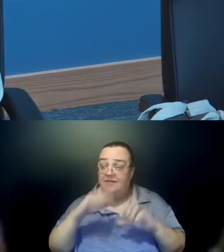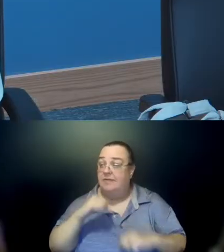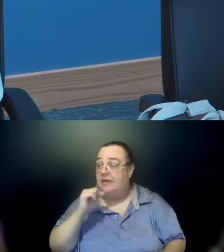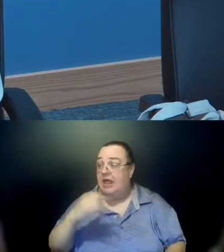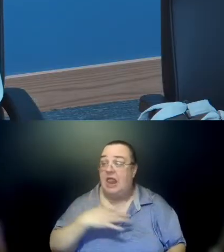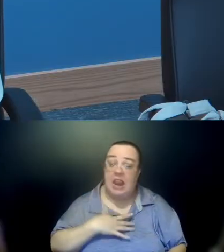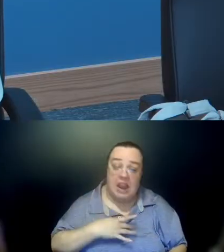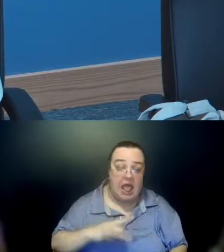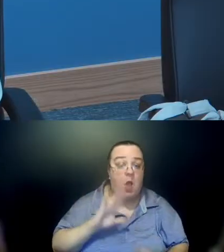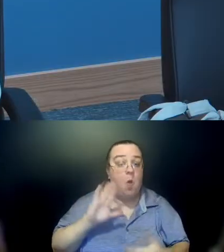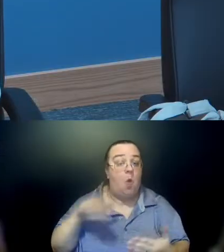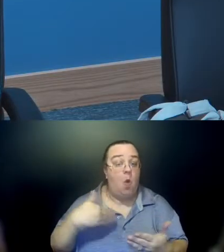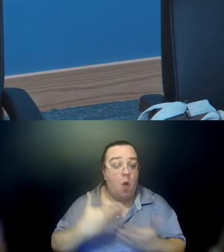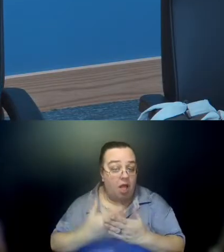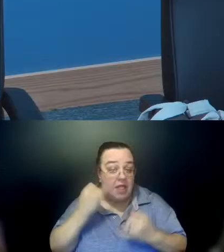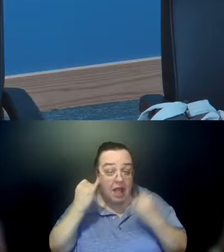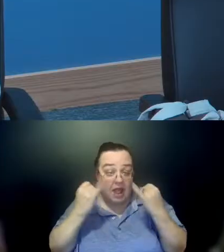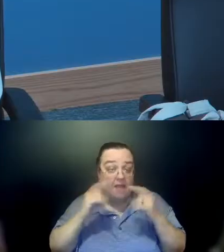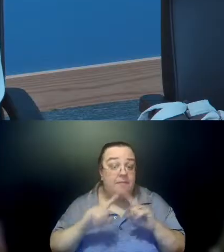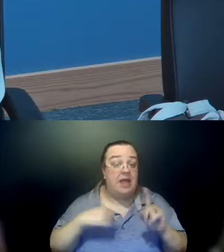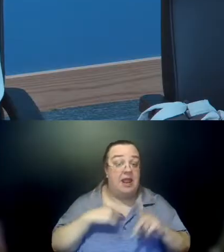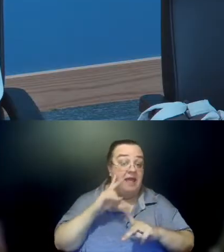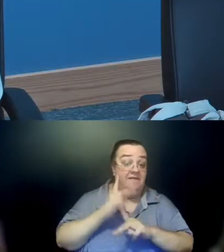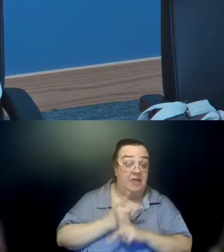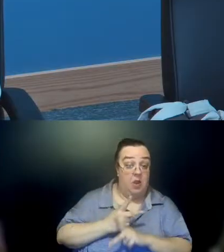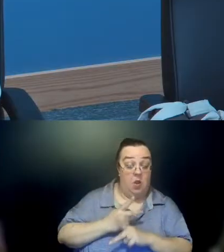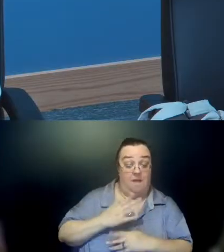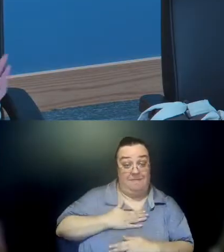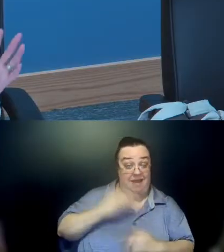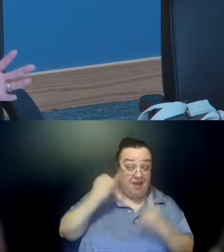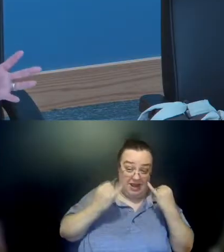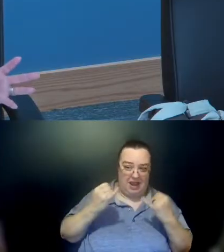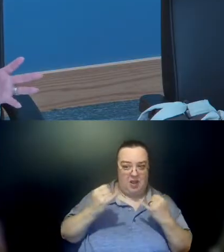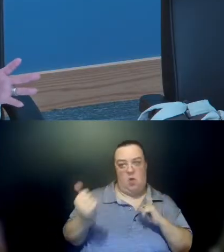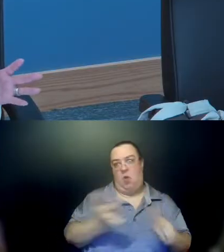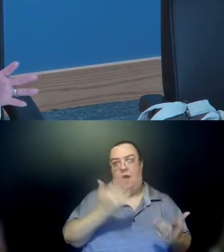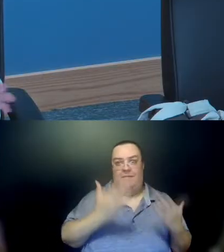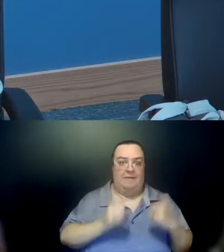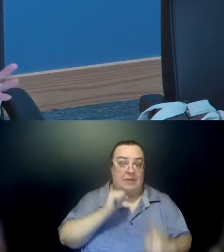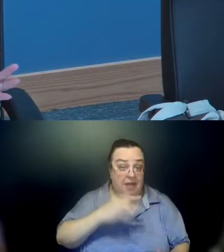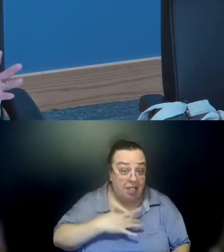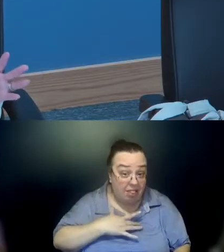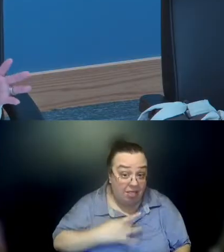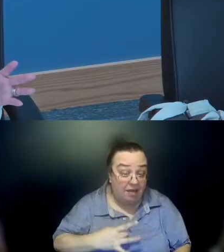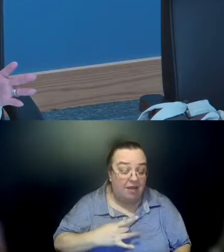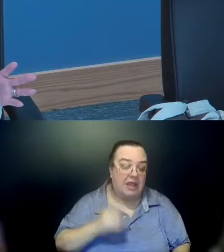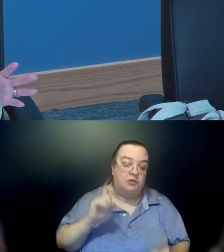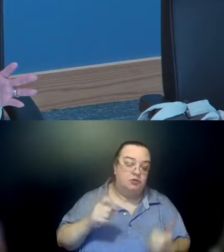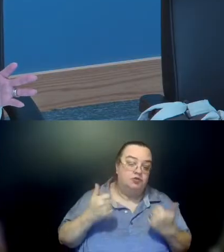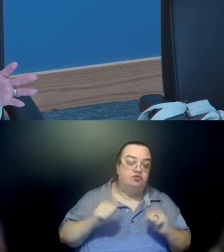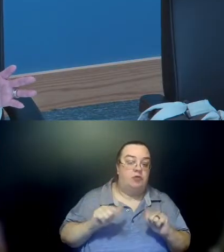I figured the ideas I put out there you might not all like, so I should put out as many as I could.